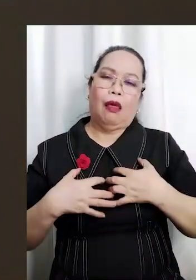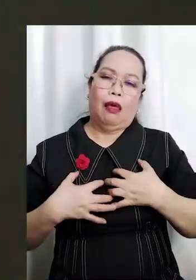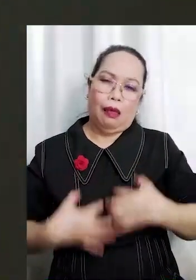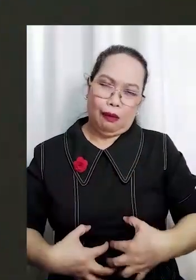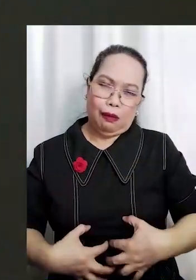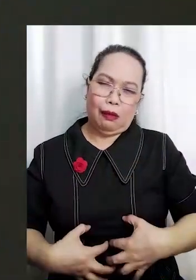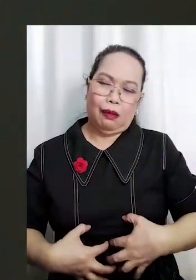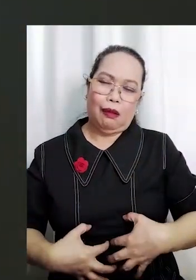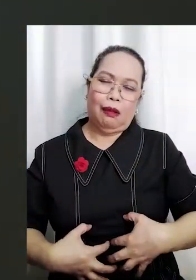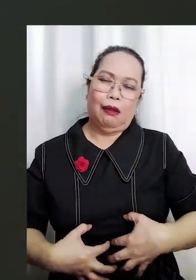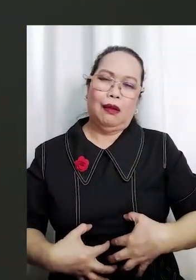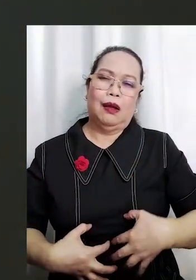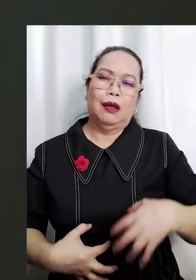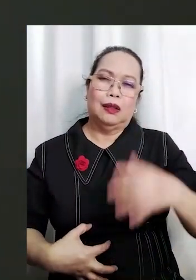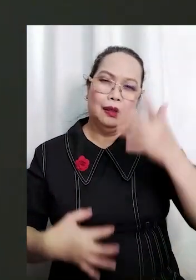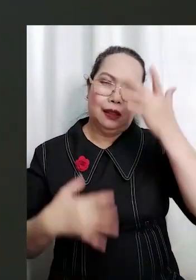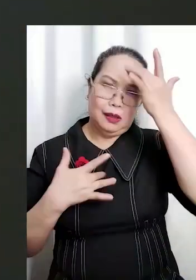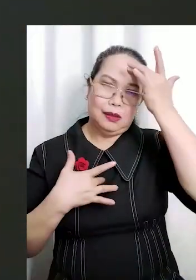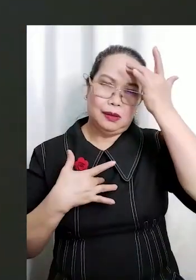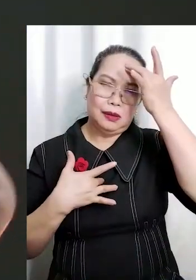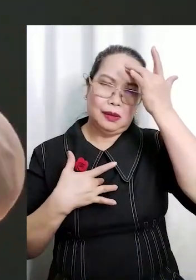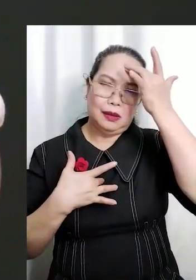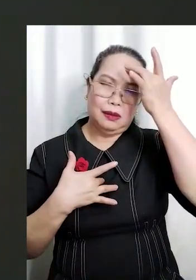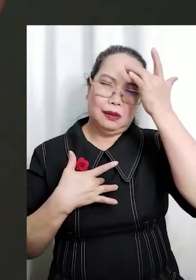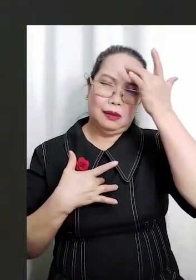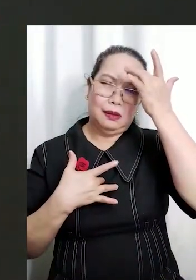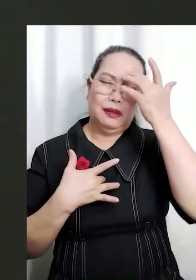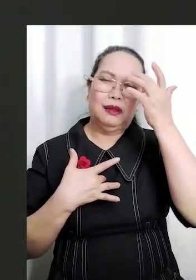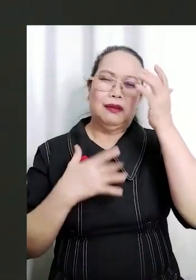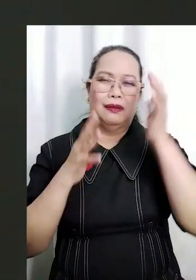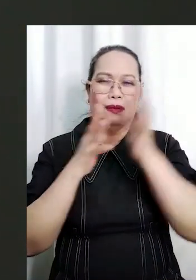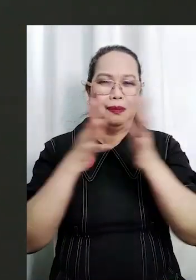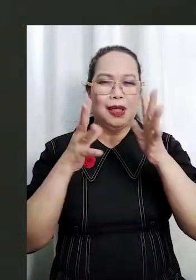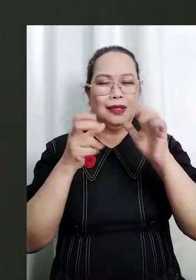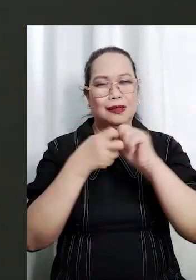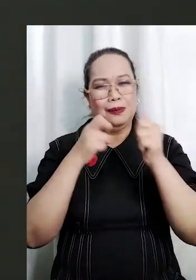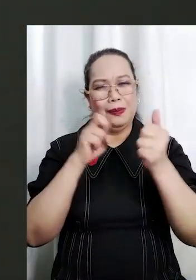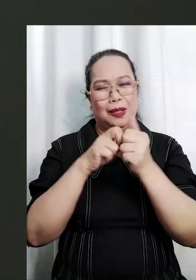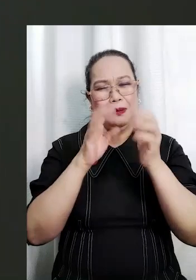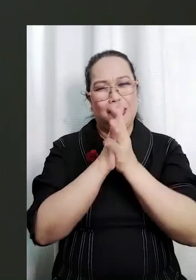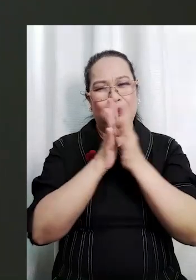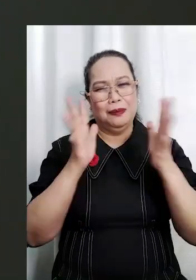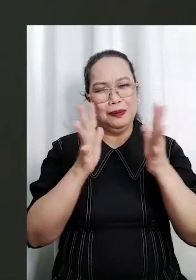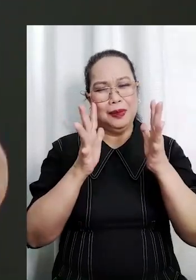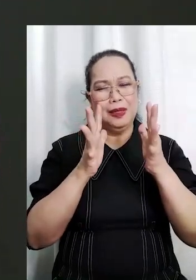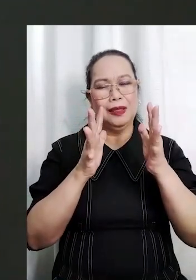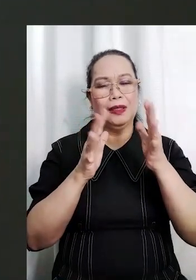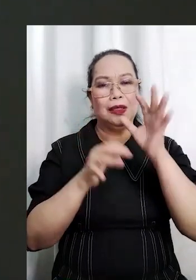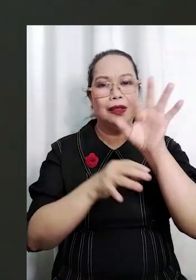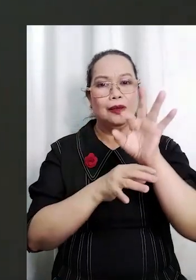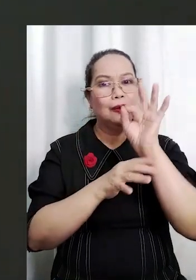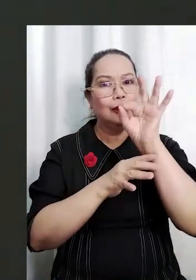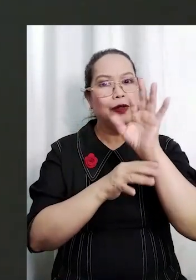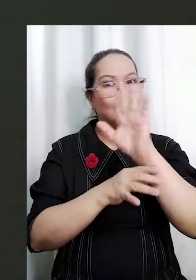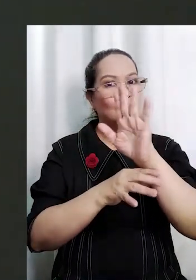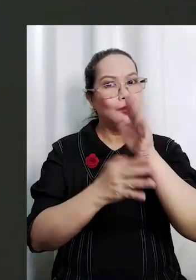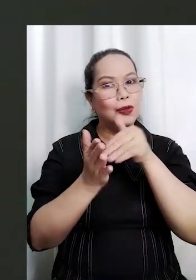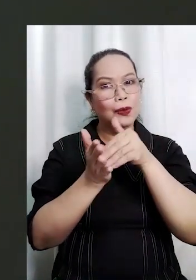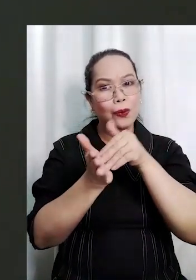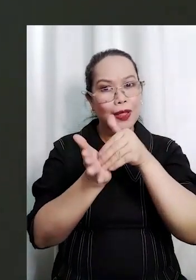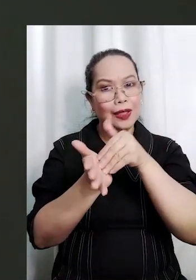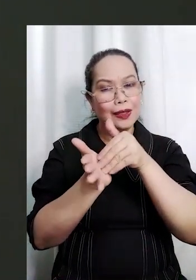gutom, puyat, sakit, o nasa gitna ka ng malaking problema. He will discover